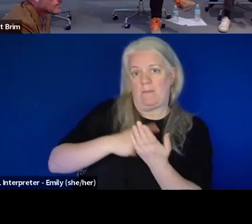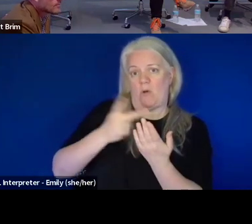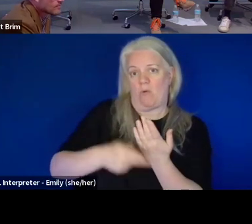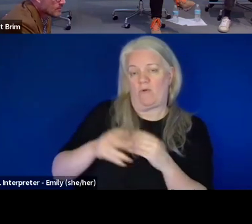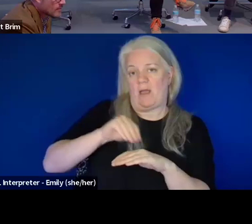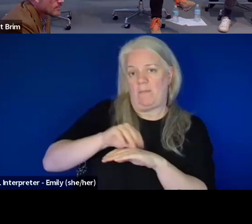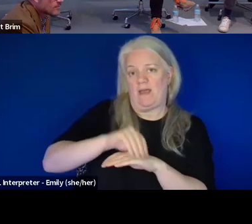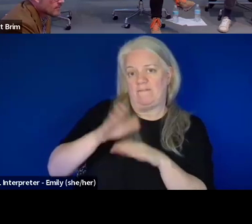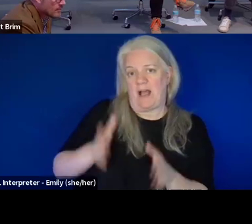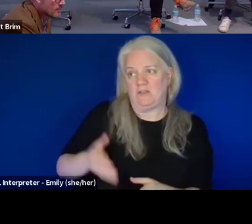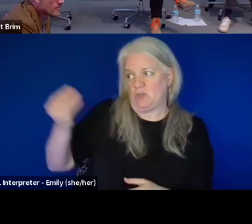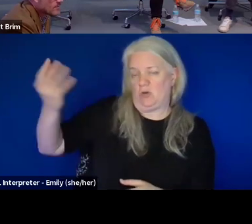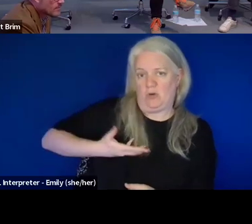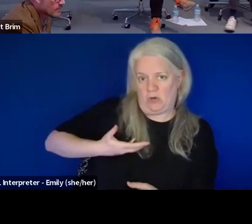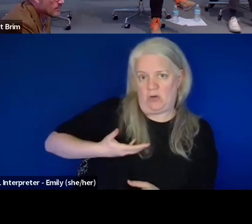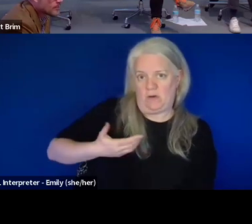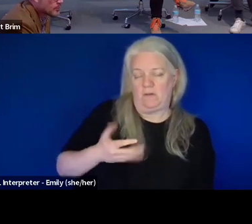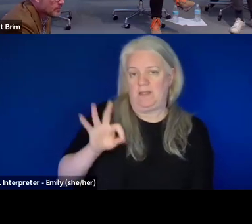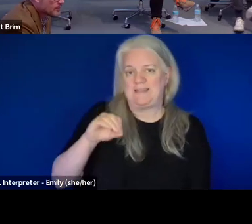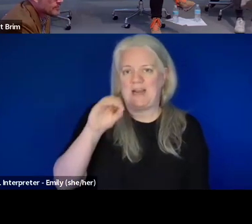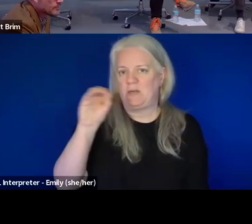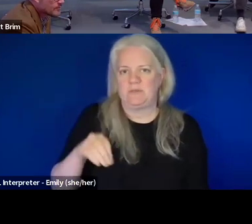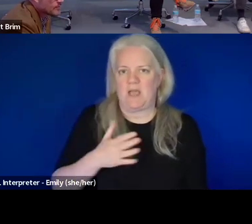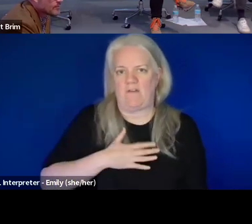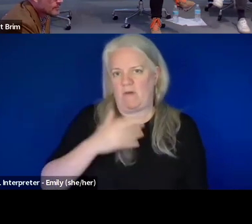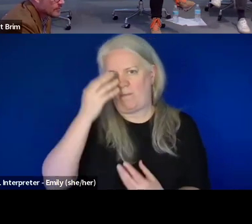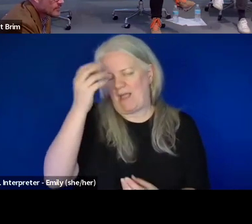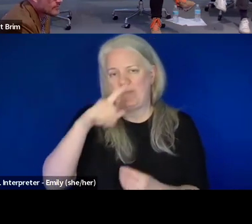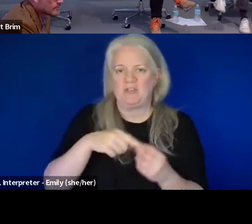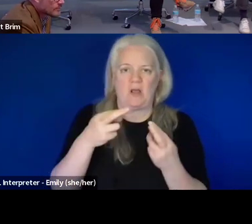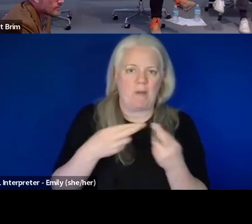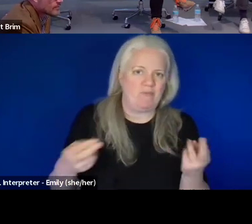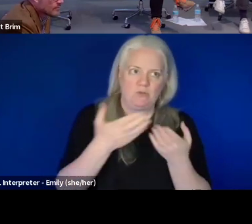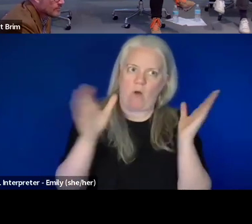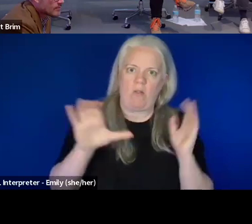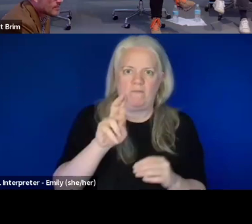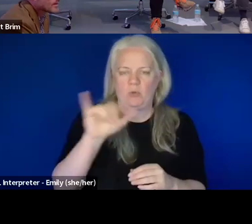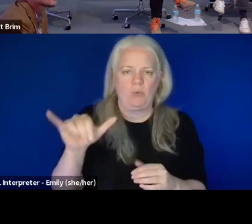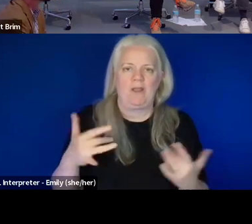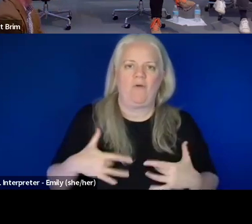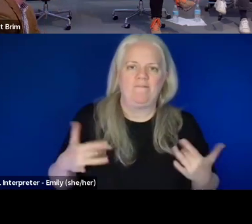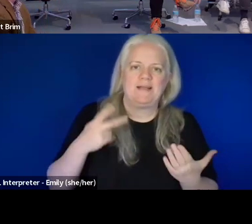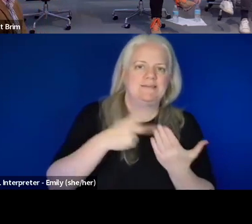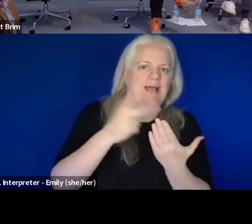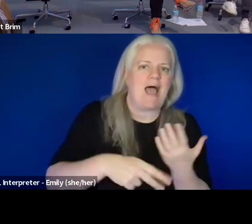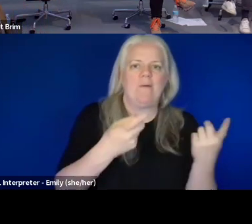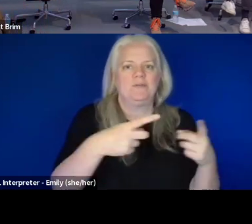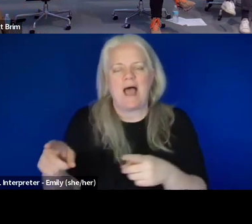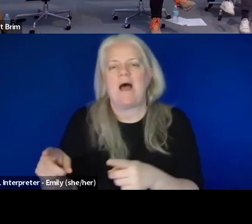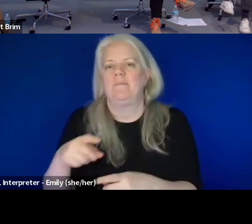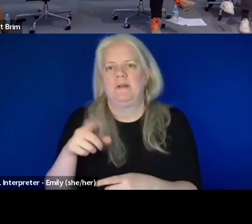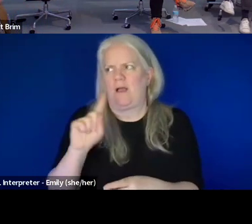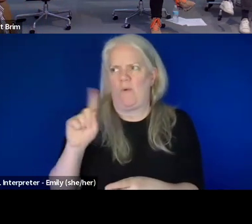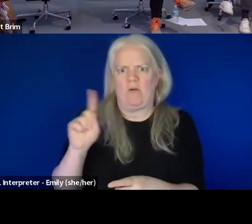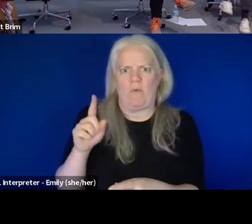say 90% of any information I get on resources that are available and events or programming that's happening is